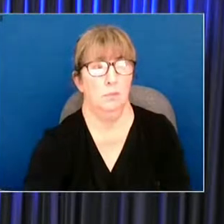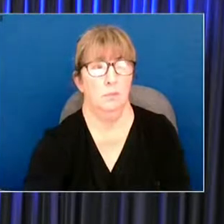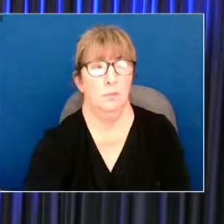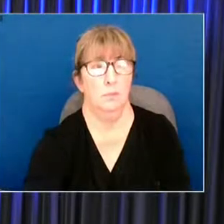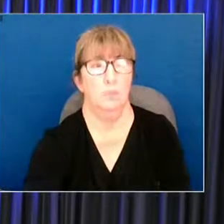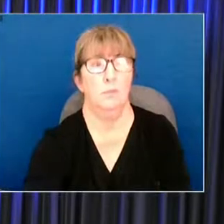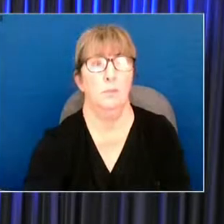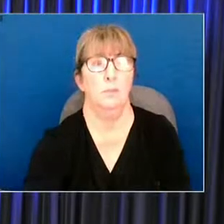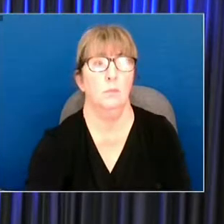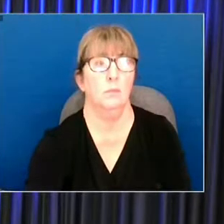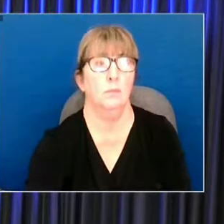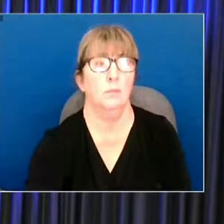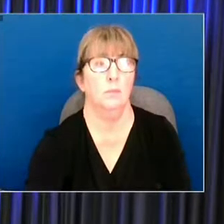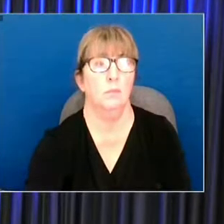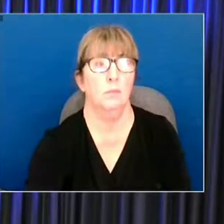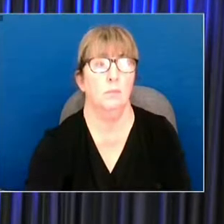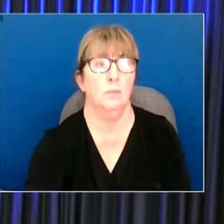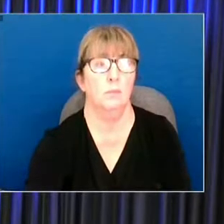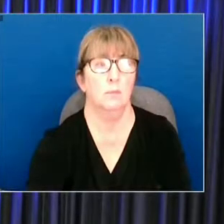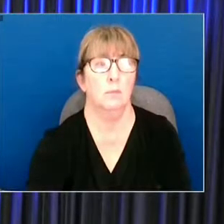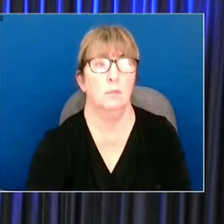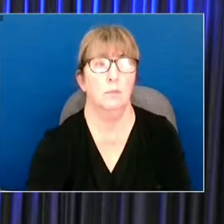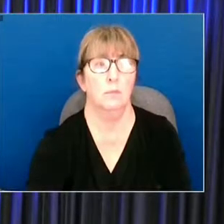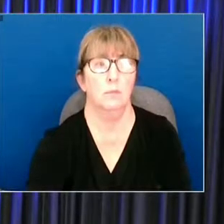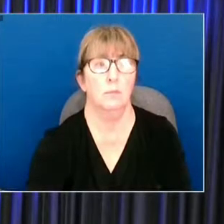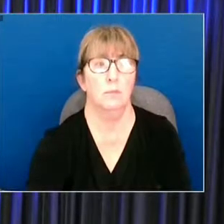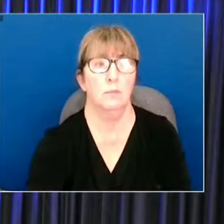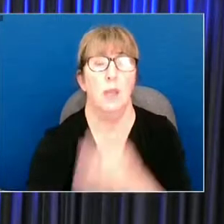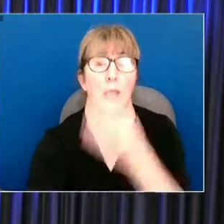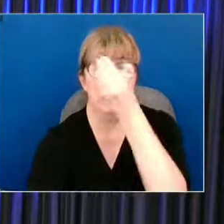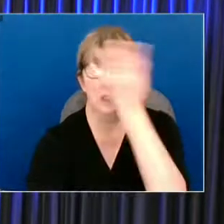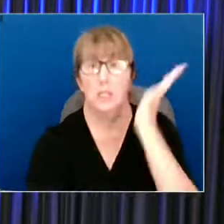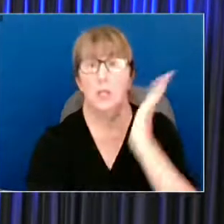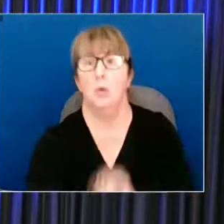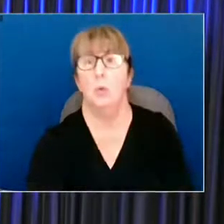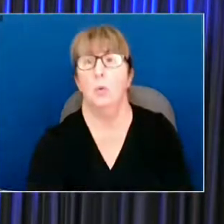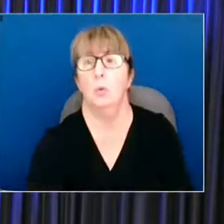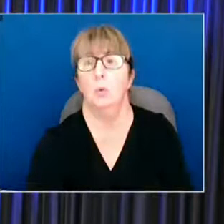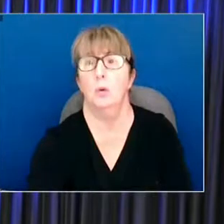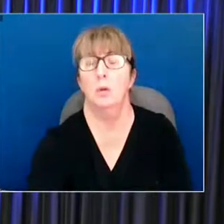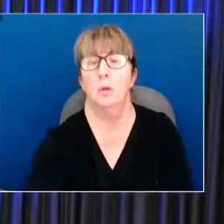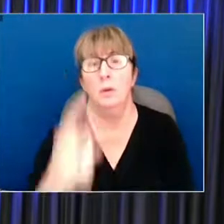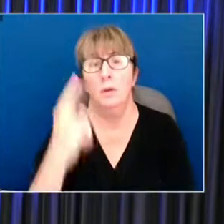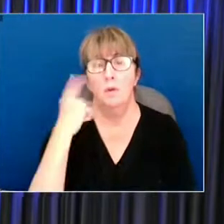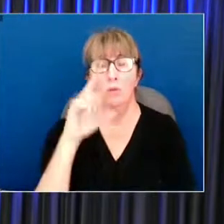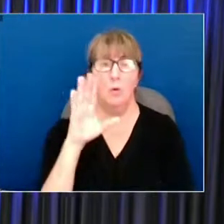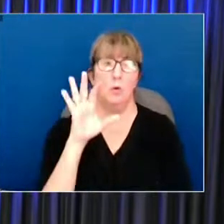rates for YouTube and Facebook are